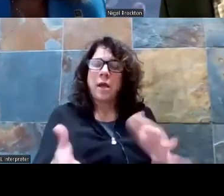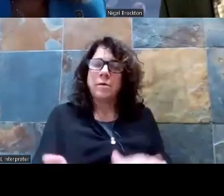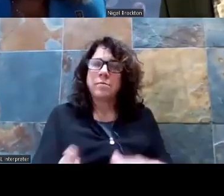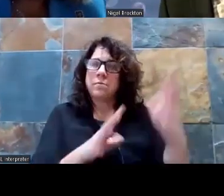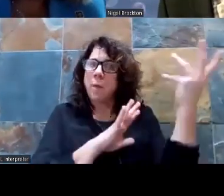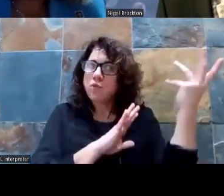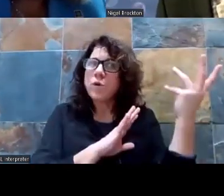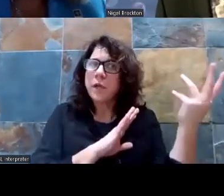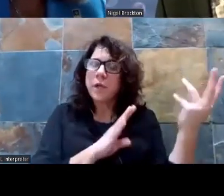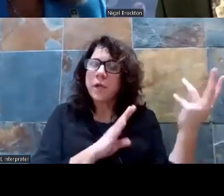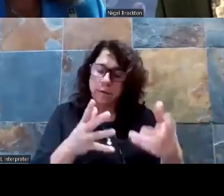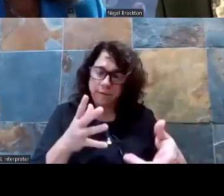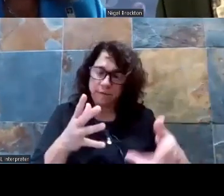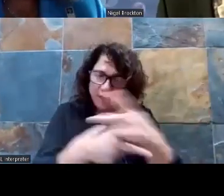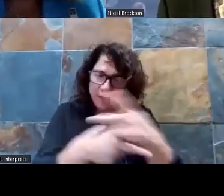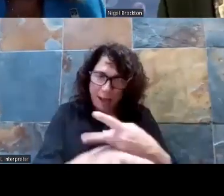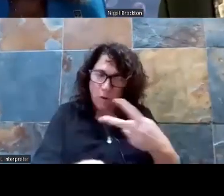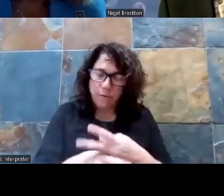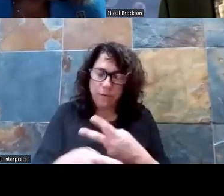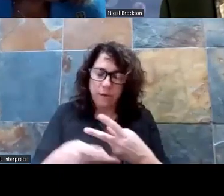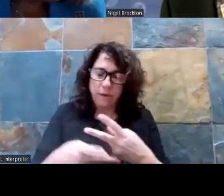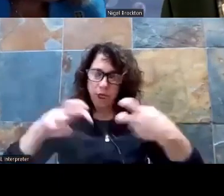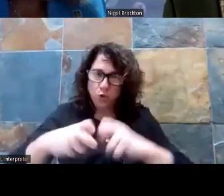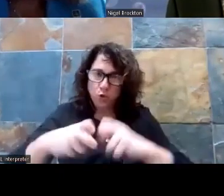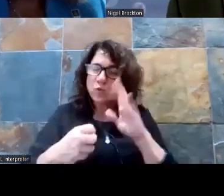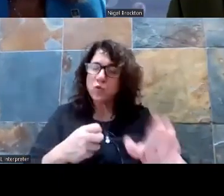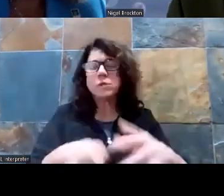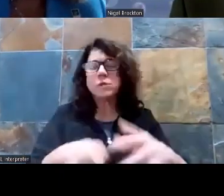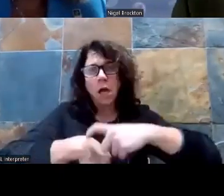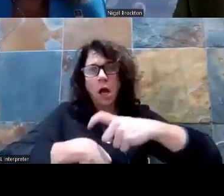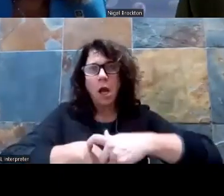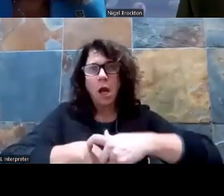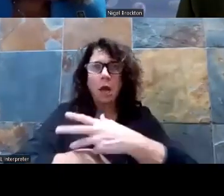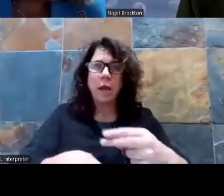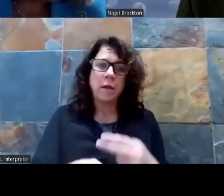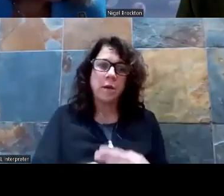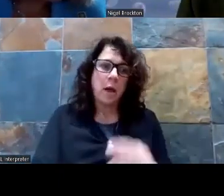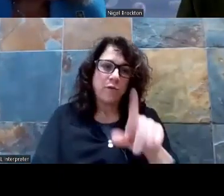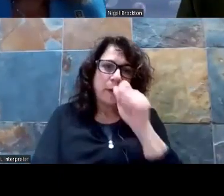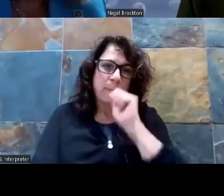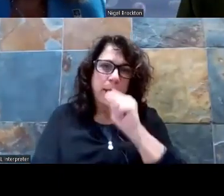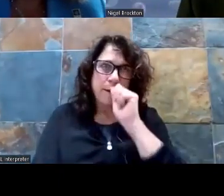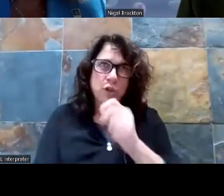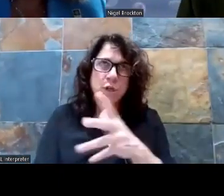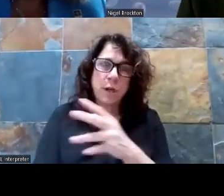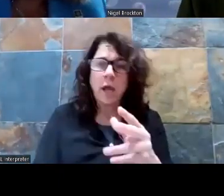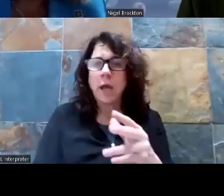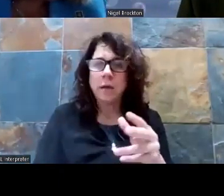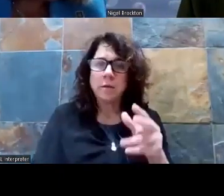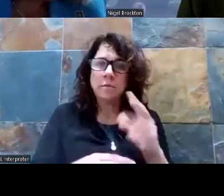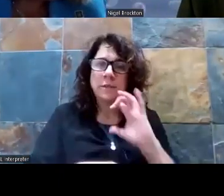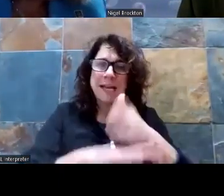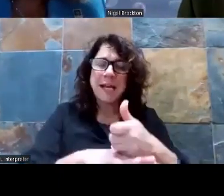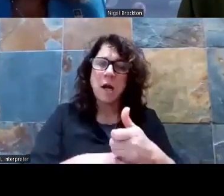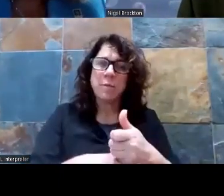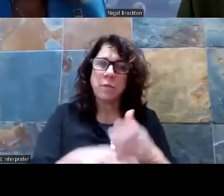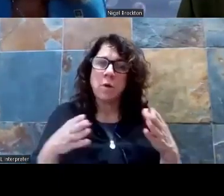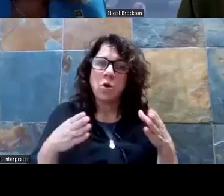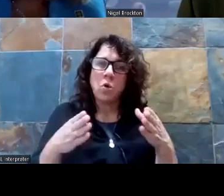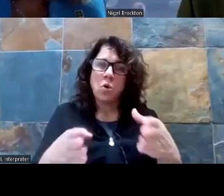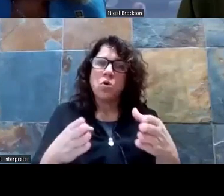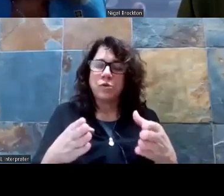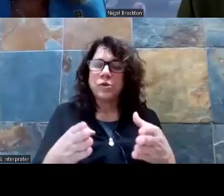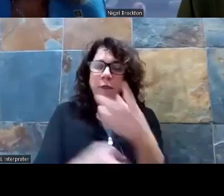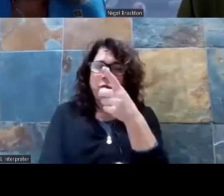those issues will take time. And so it's just a matter of being patient, but setting the course in a